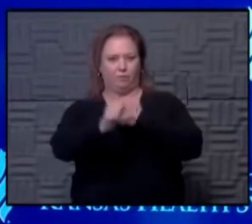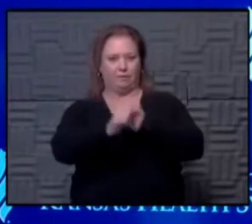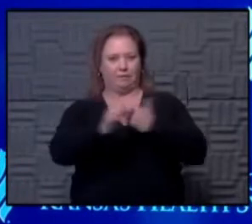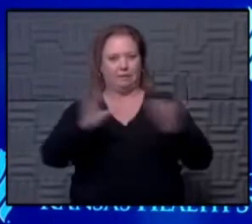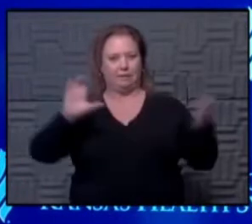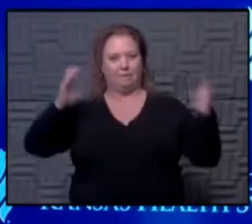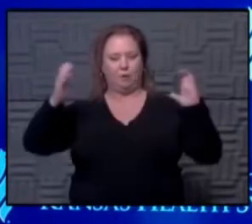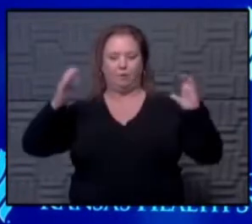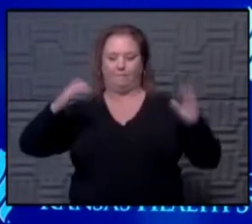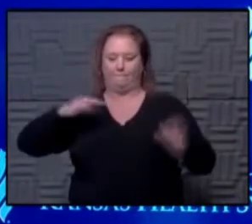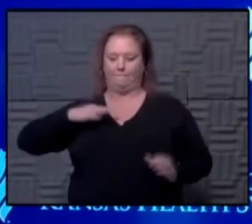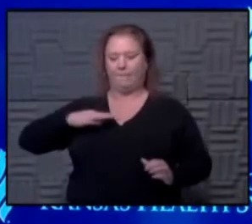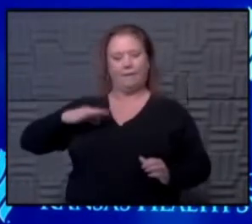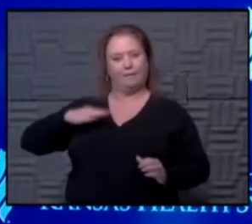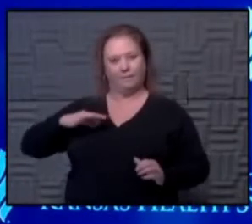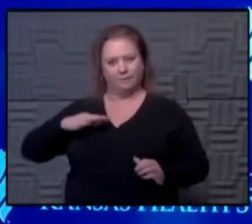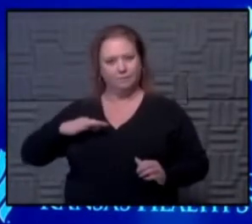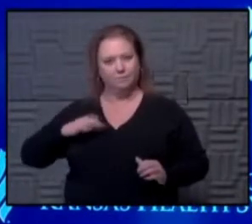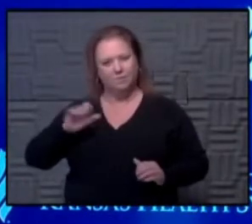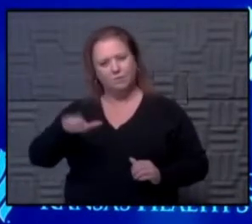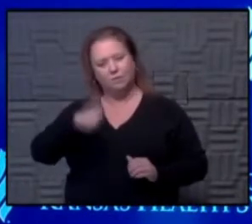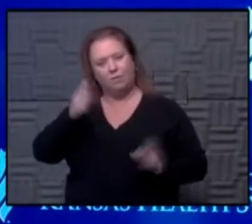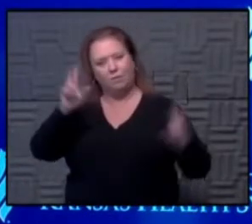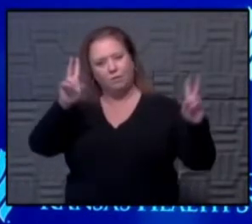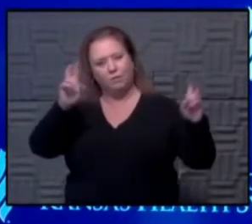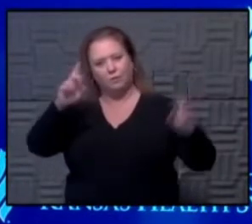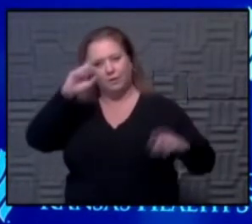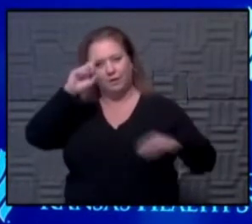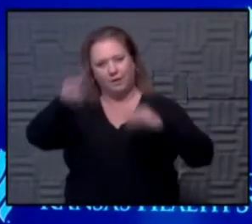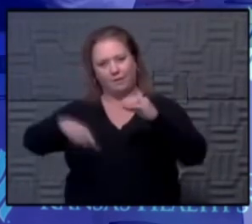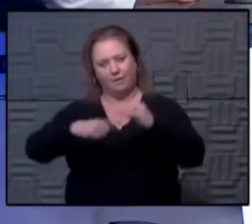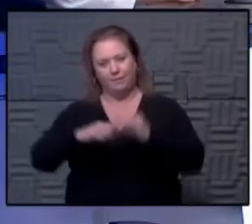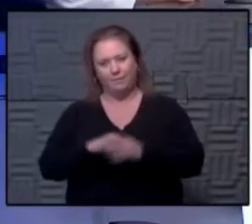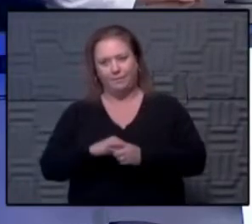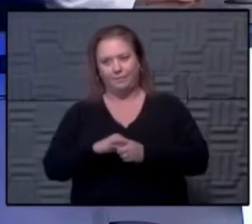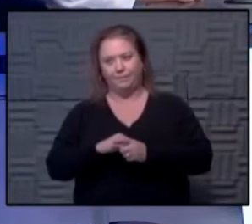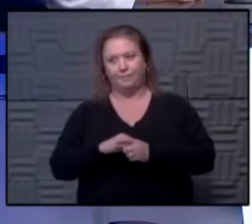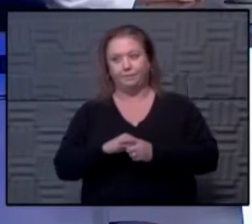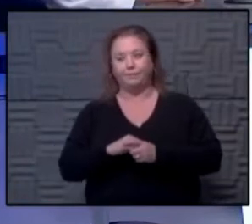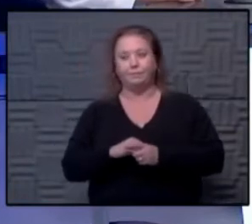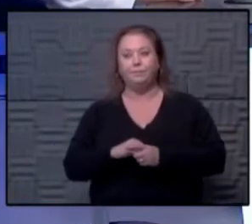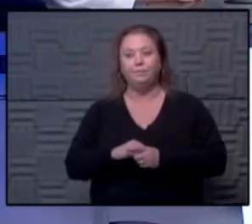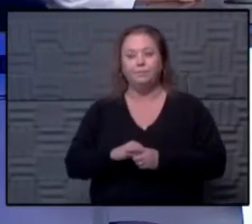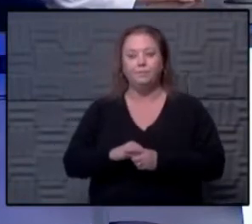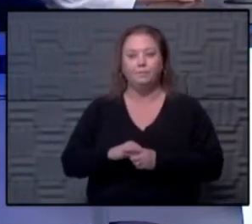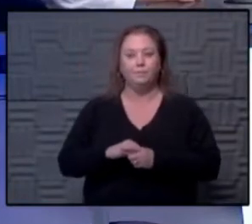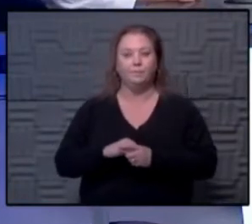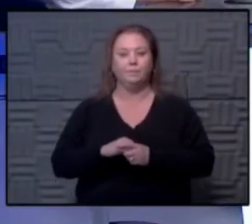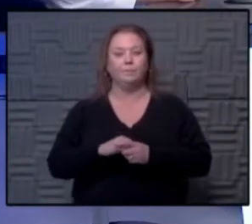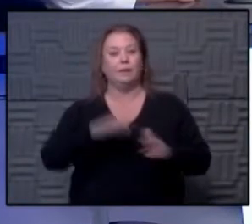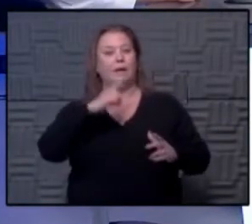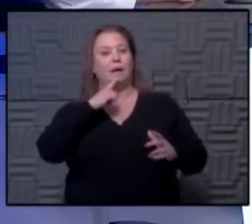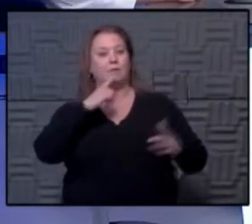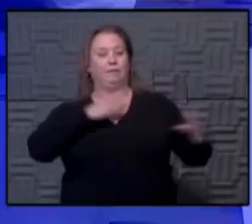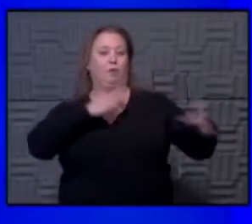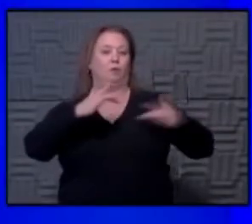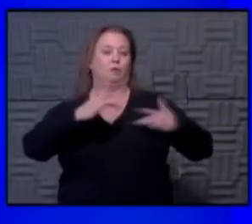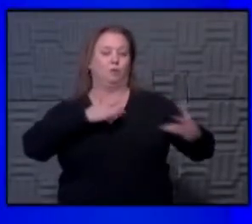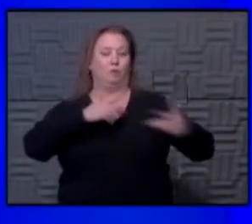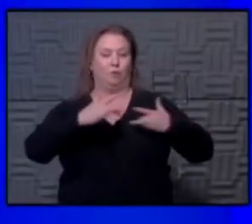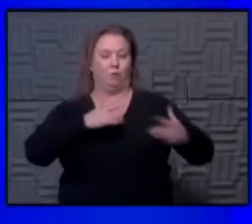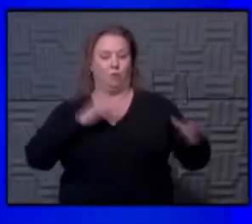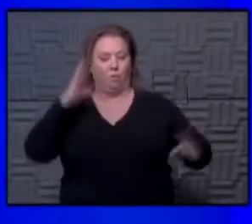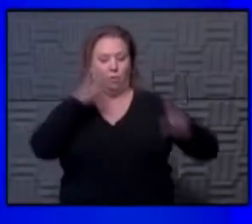benefit conversation. There are other factors to consider. Yeah, and I would say if you're concerned about getting